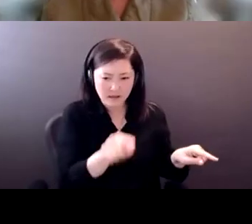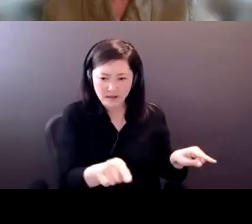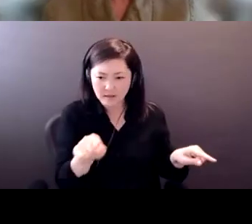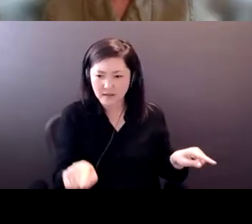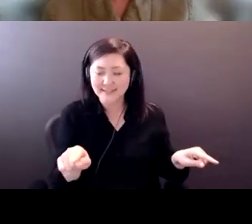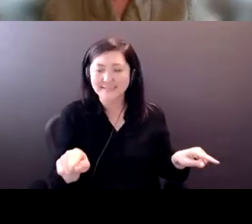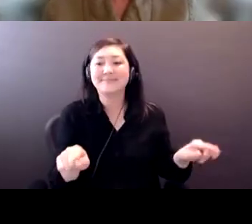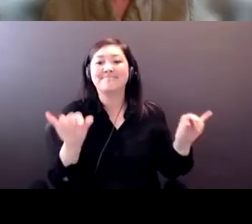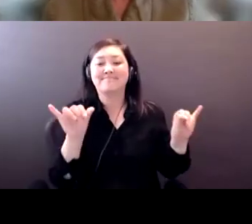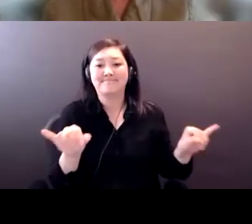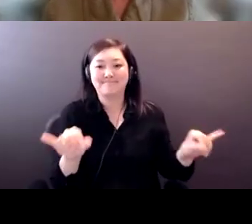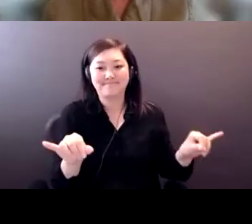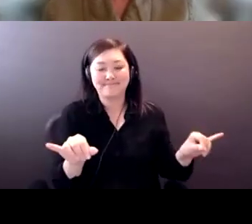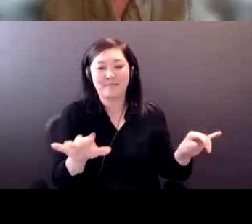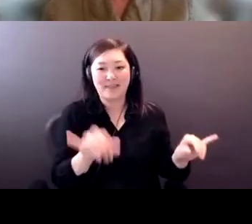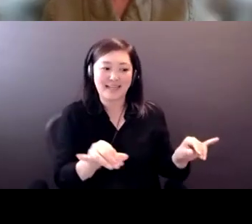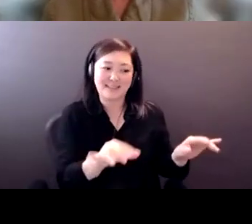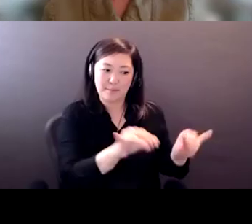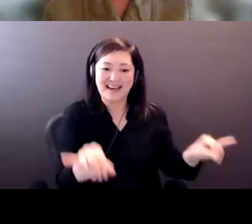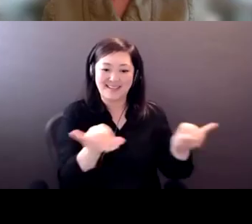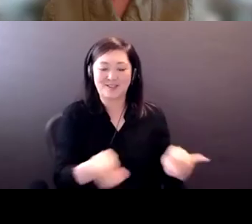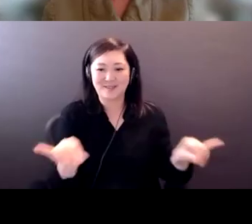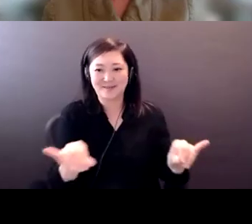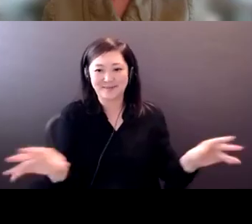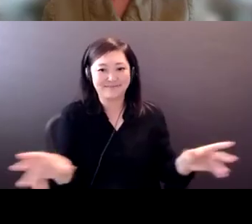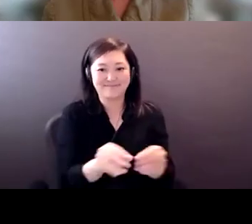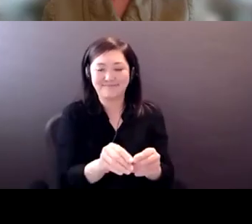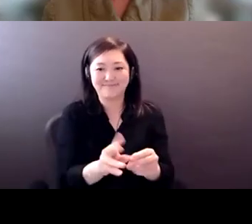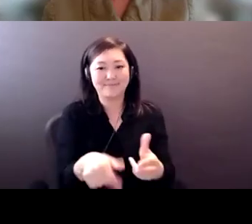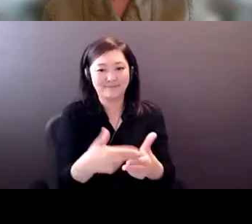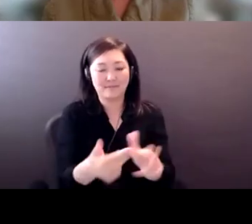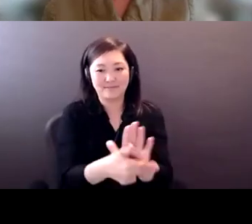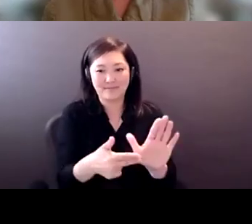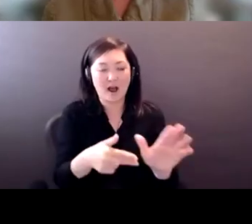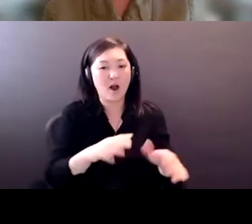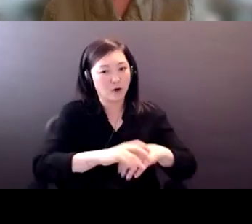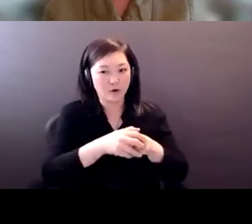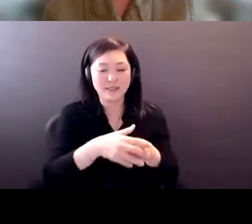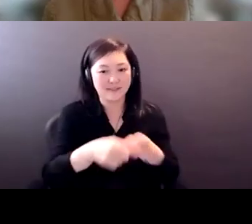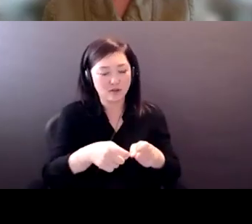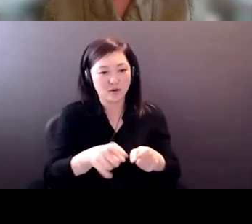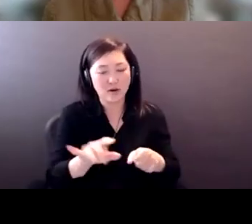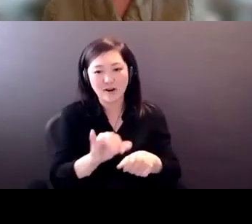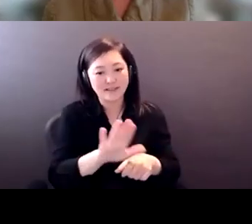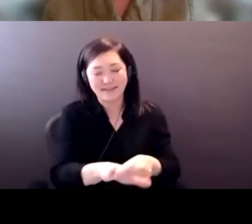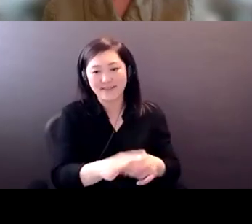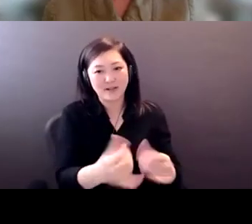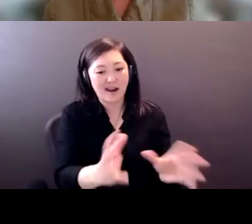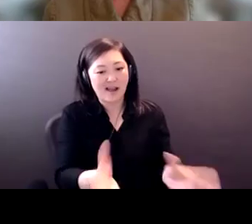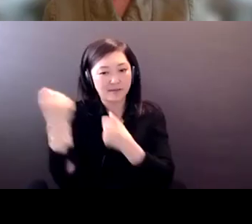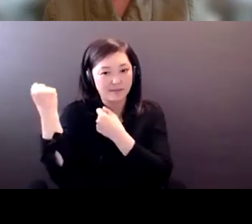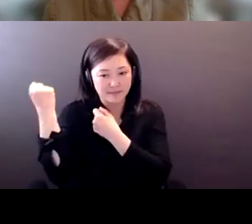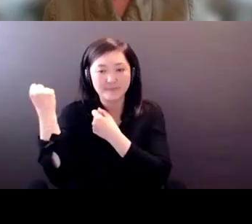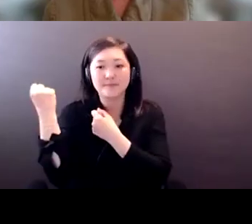a sustained pattern of coercive control and the loss of autonomy, especially when there's no